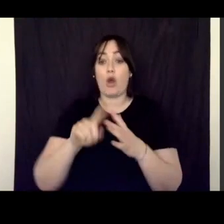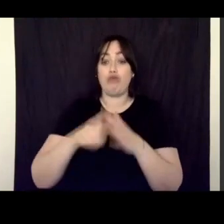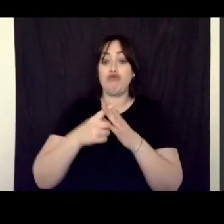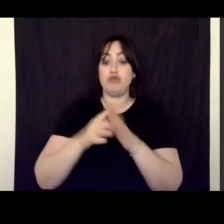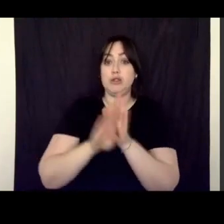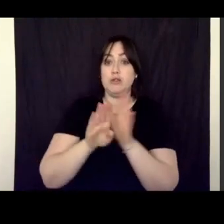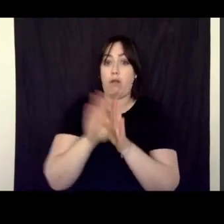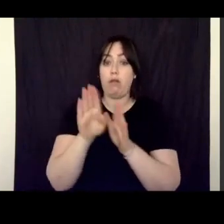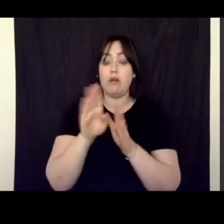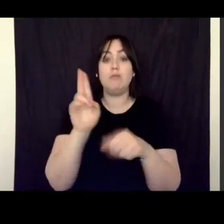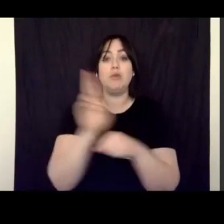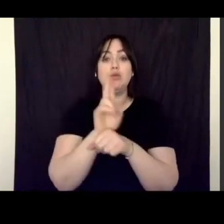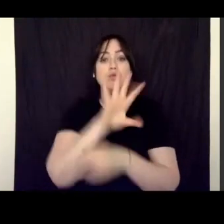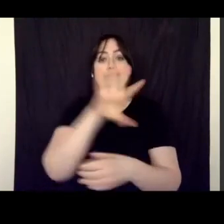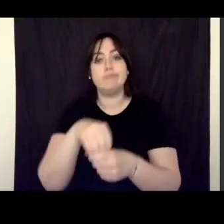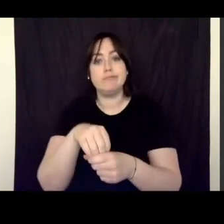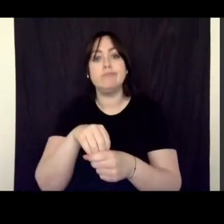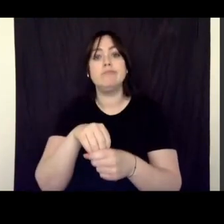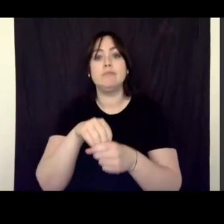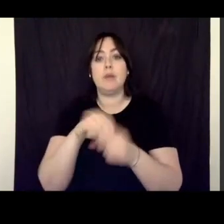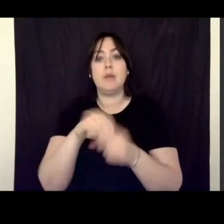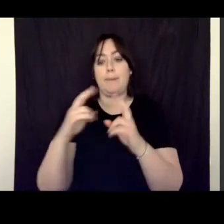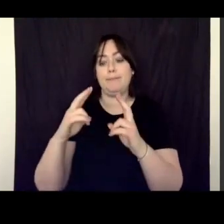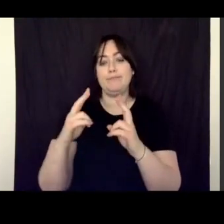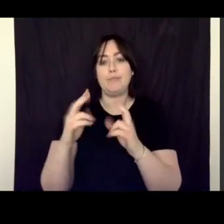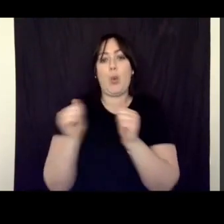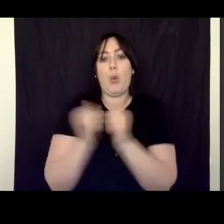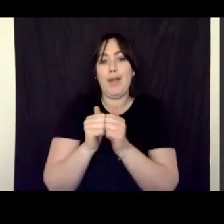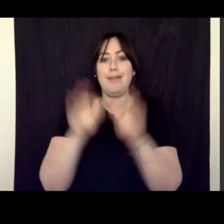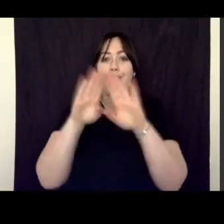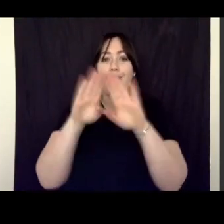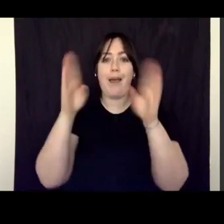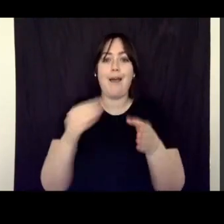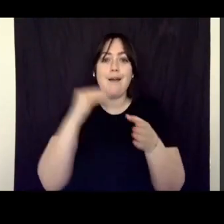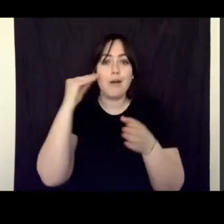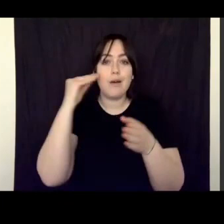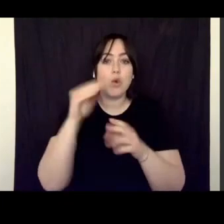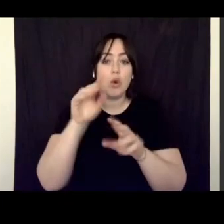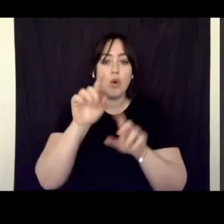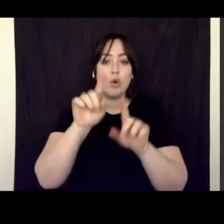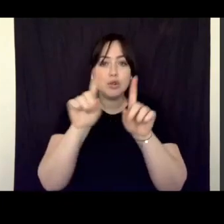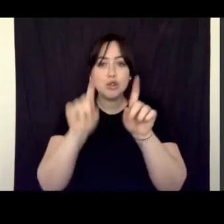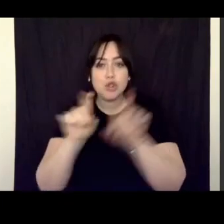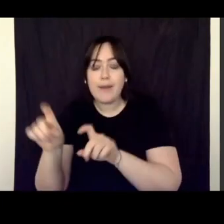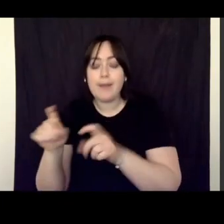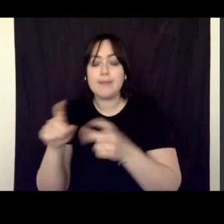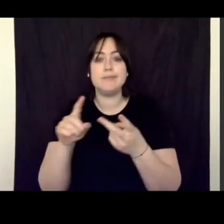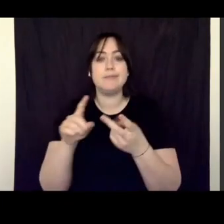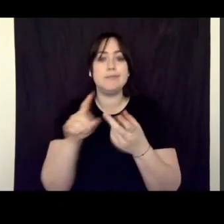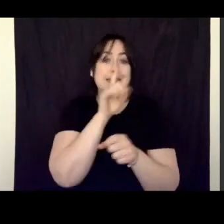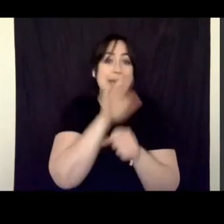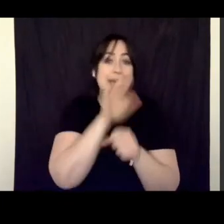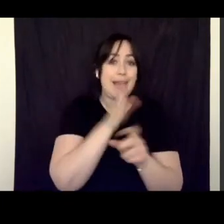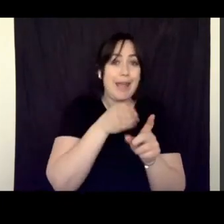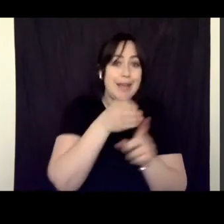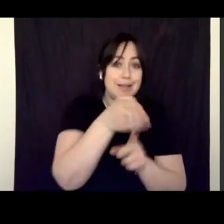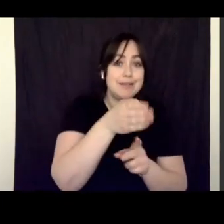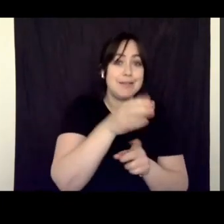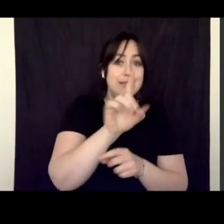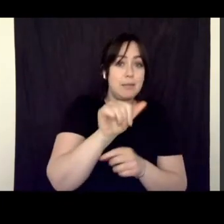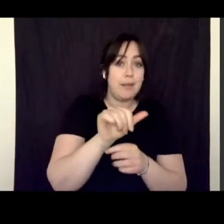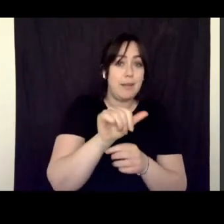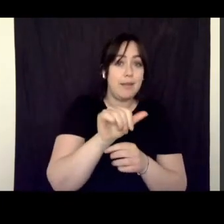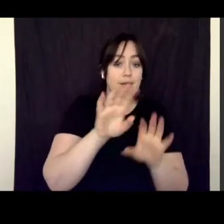of household surveys, either dedicated disability surveys or